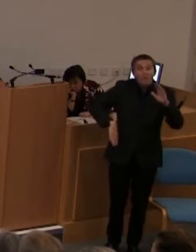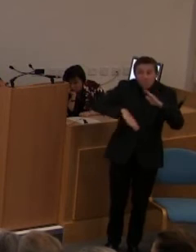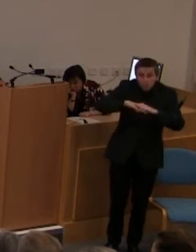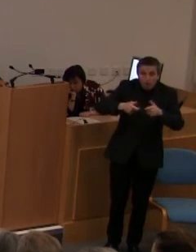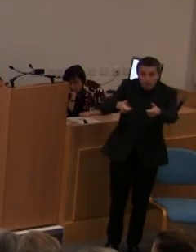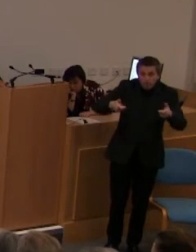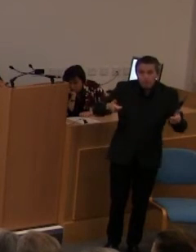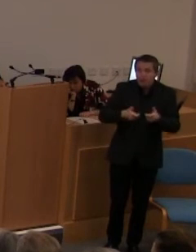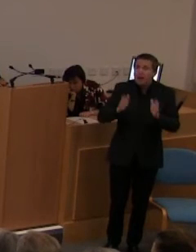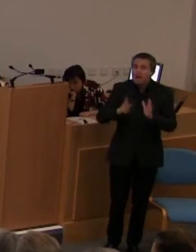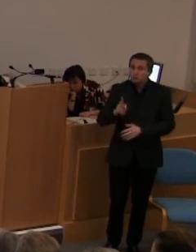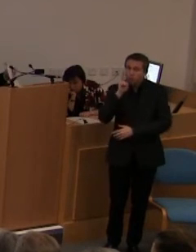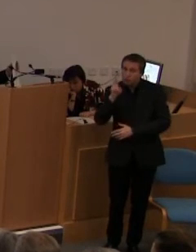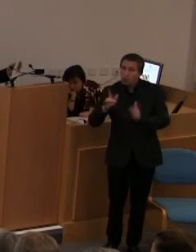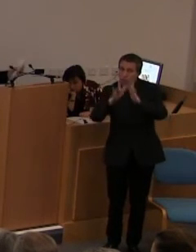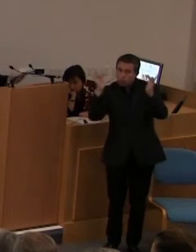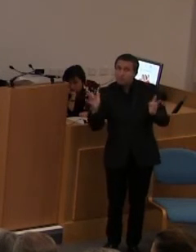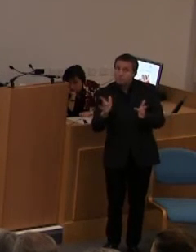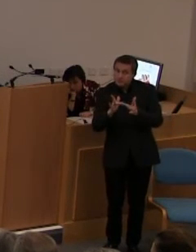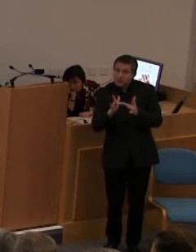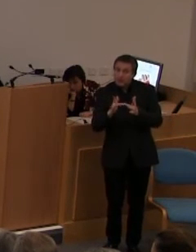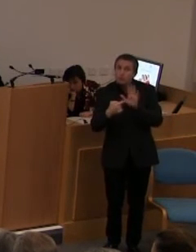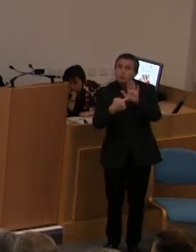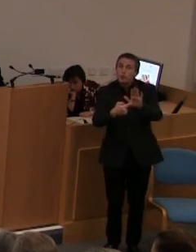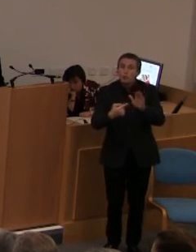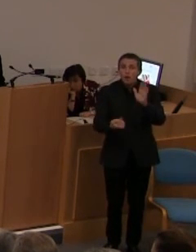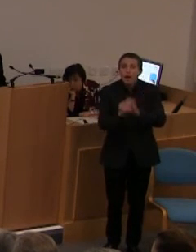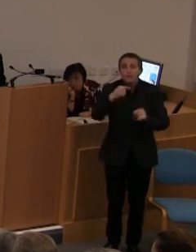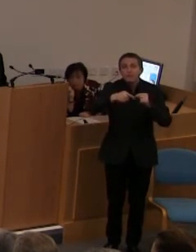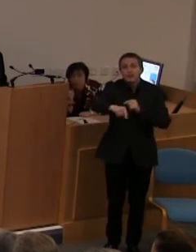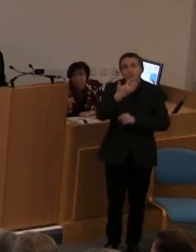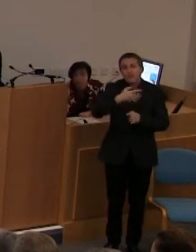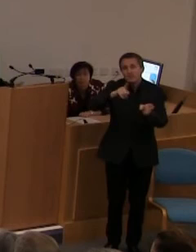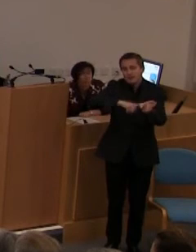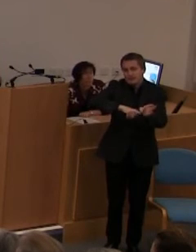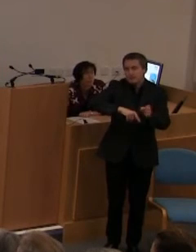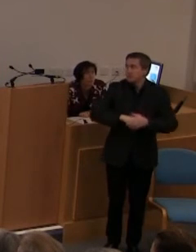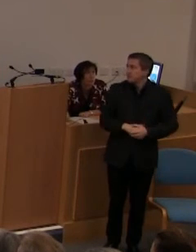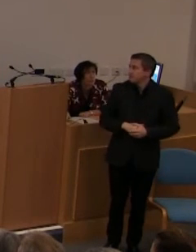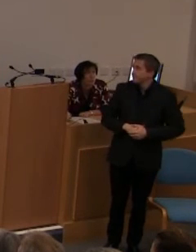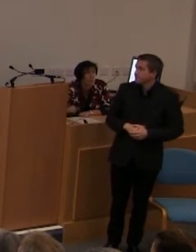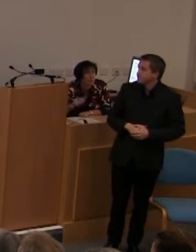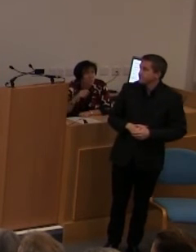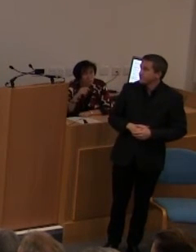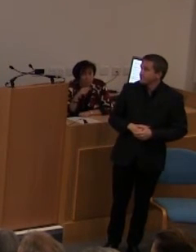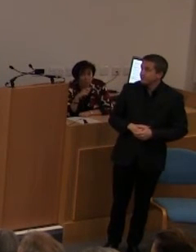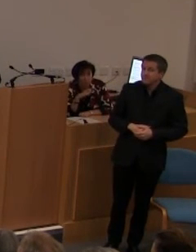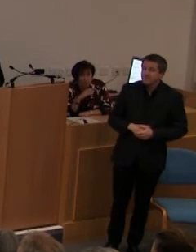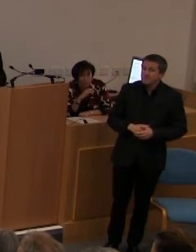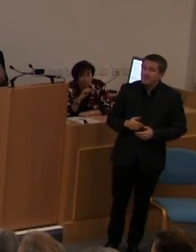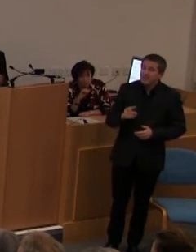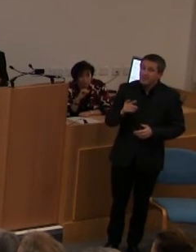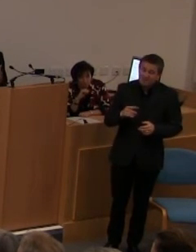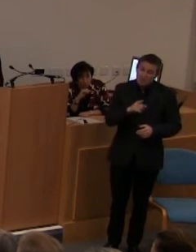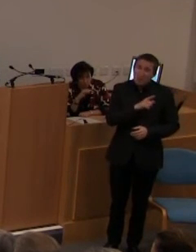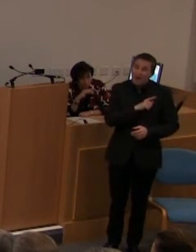website. So, again, encourage you to look at that. The case for change is quite overwhelming.